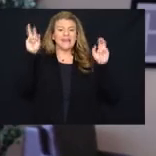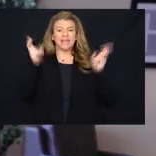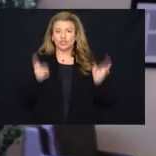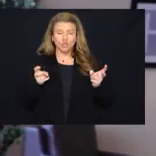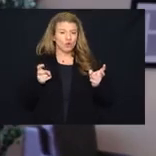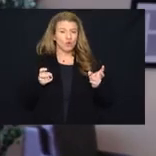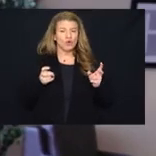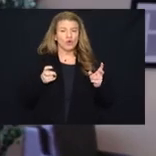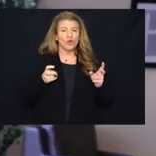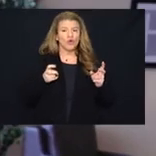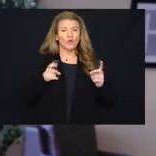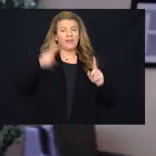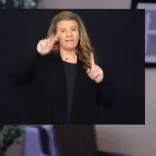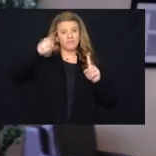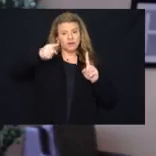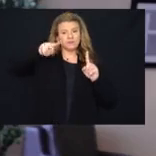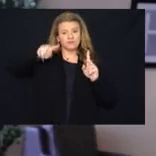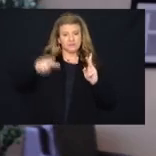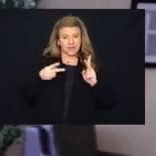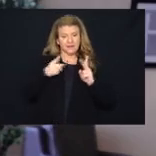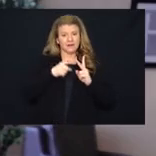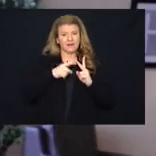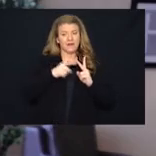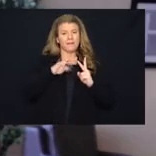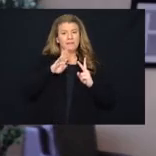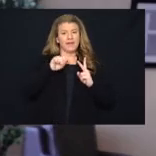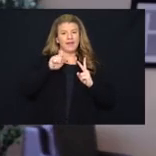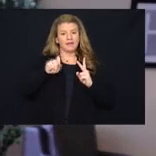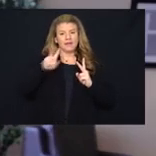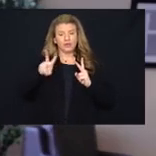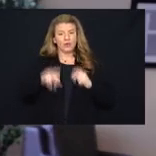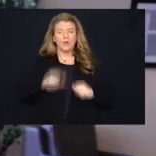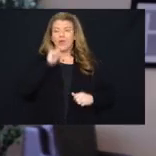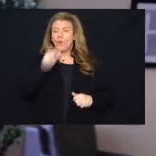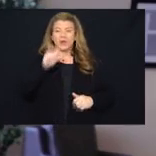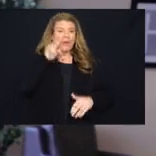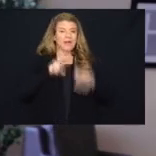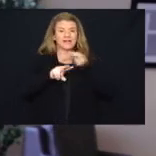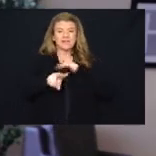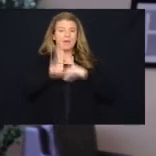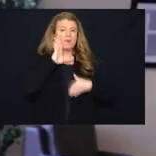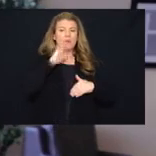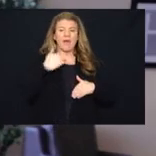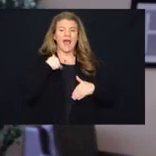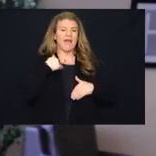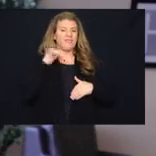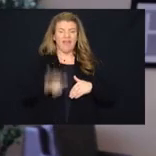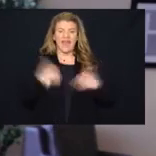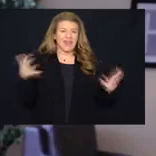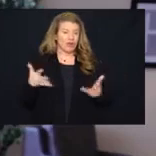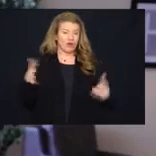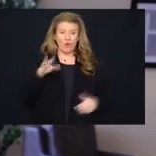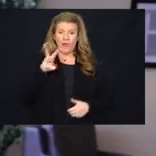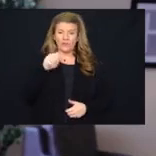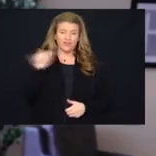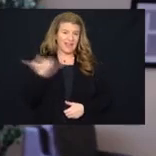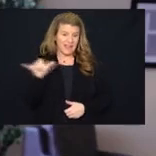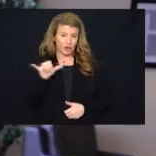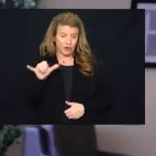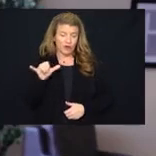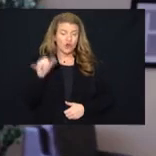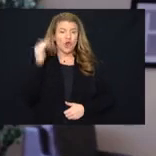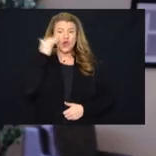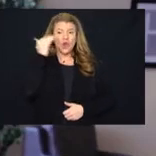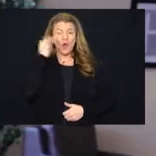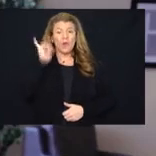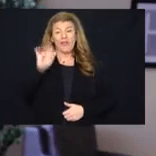with secondary infections with the BA.2, and we don't anticipate we'll have that in West Virginia either, given